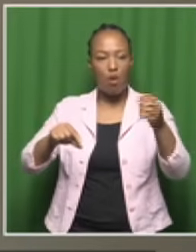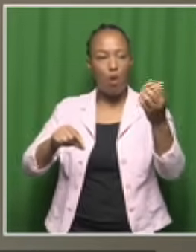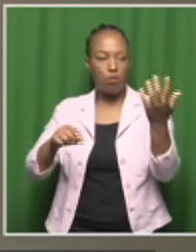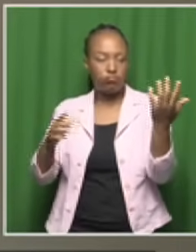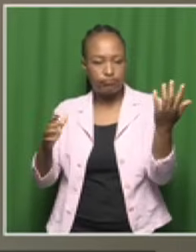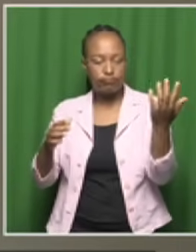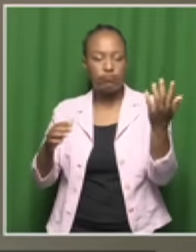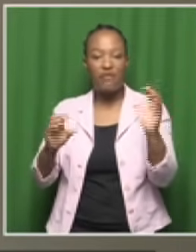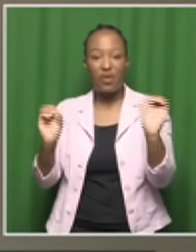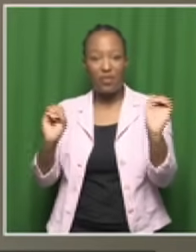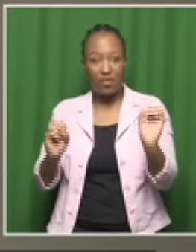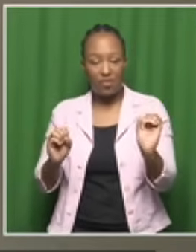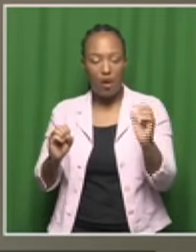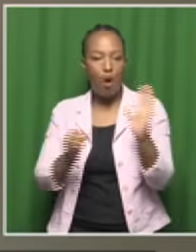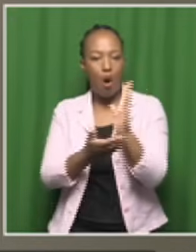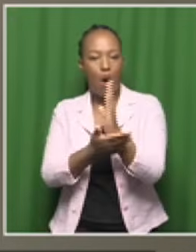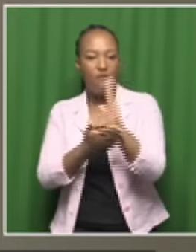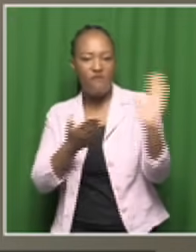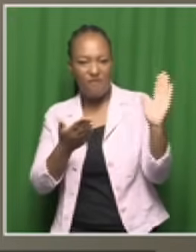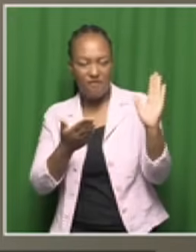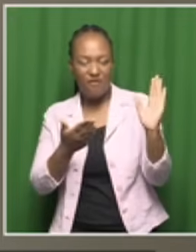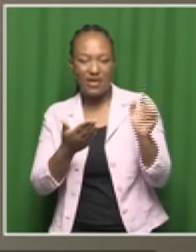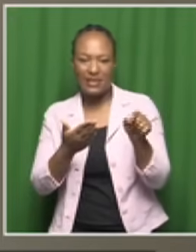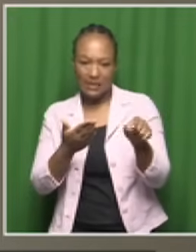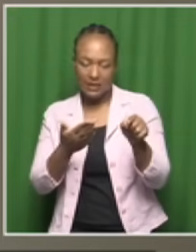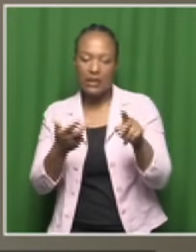I mean, when you have road